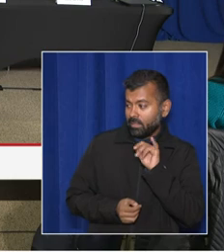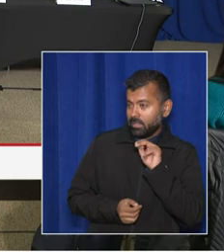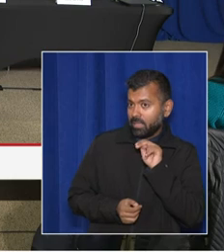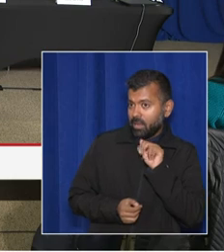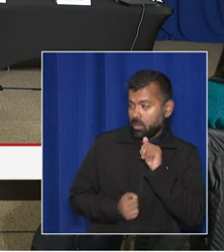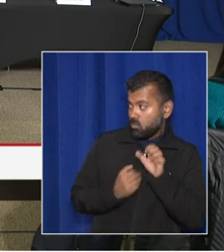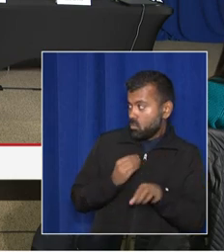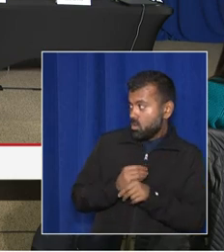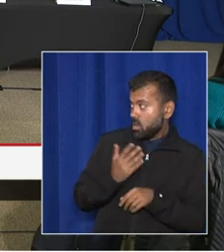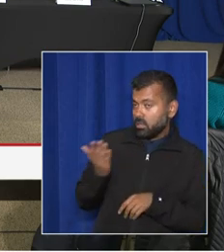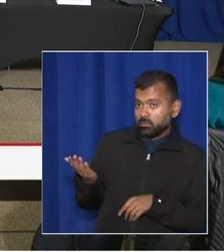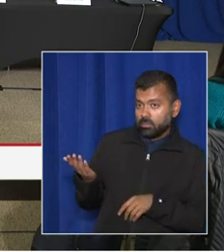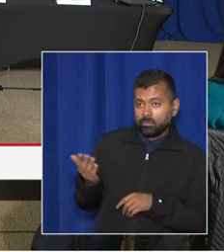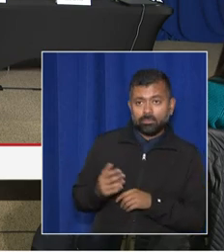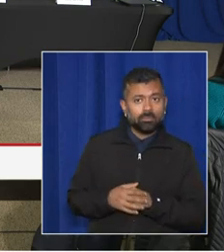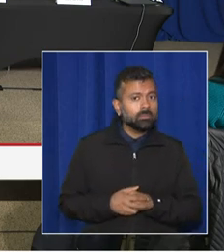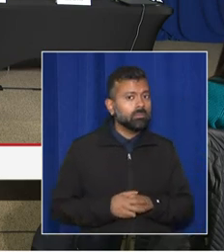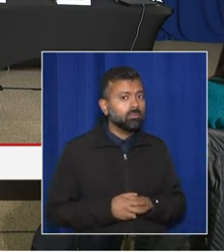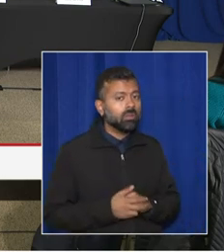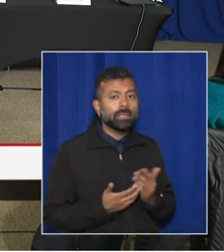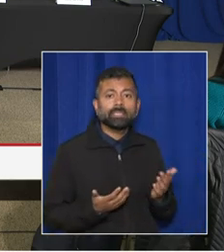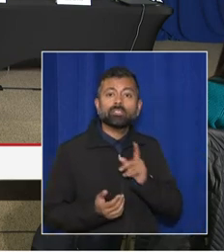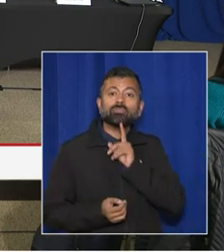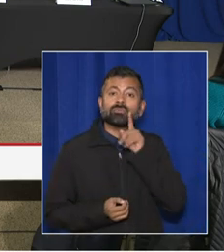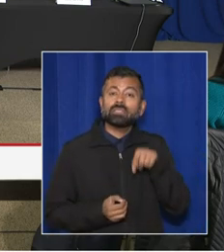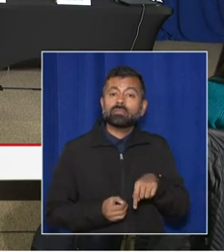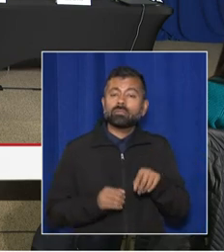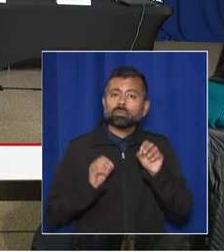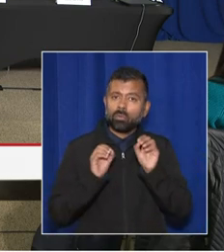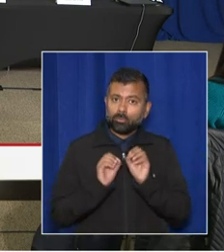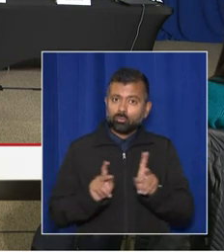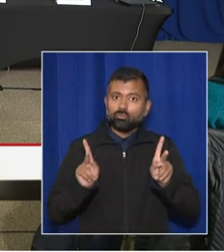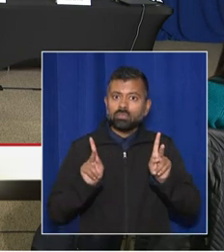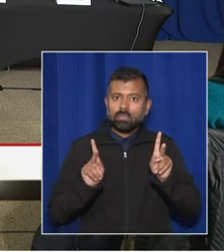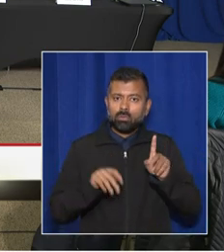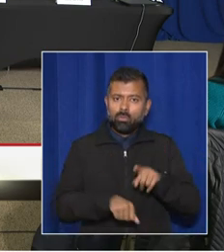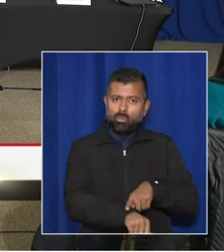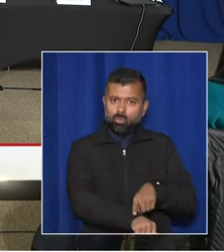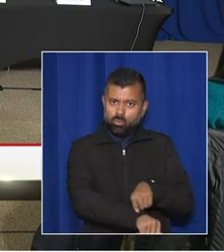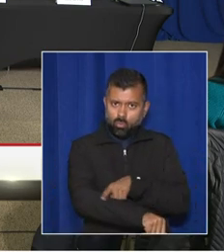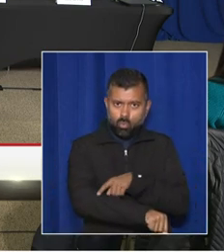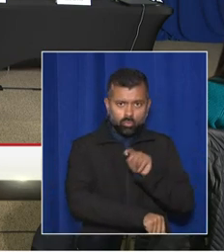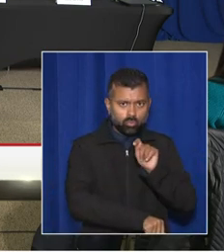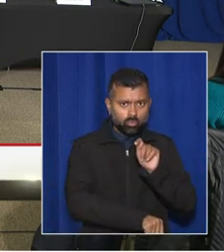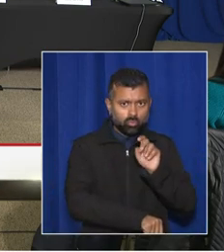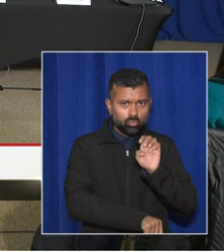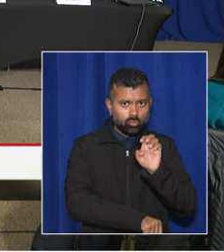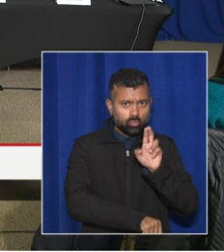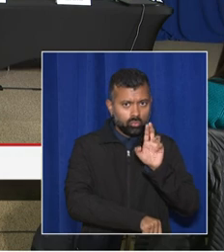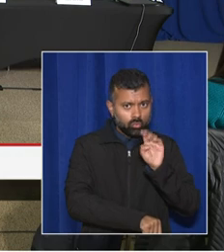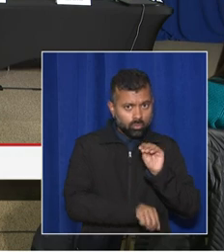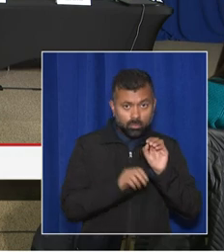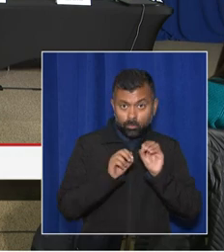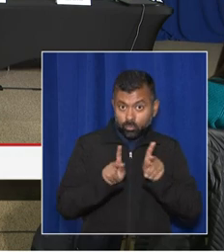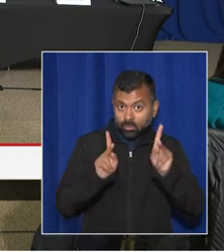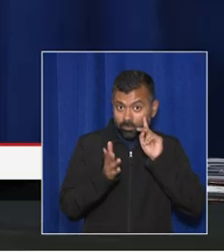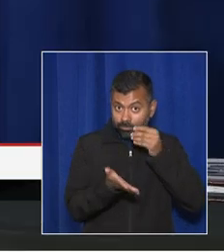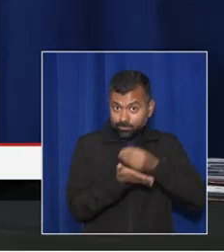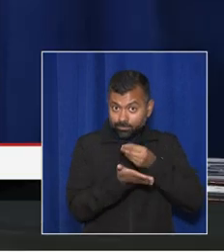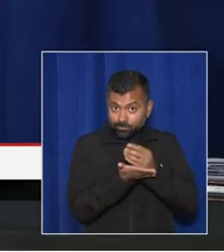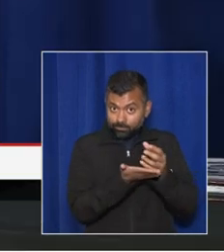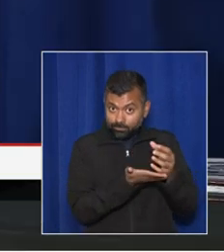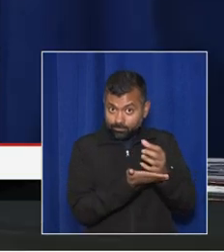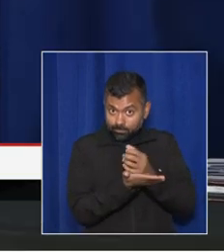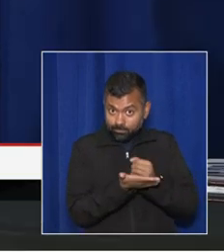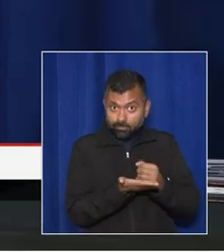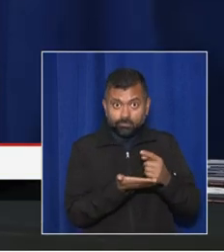over the long run to privatize and generate tax revenue from these buildings. That's the positive. But how